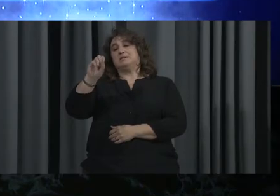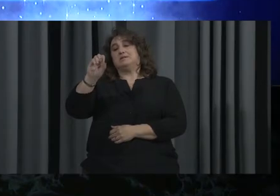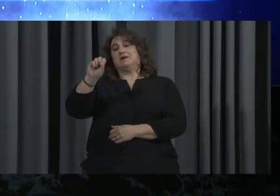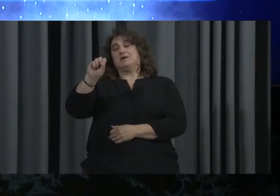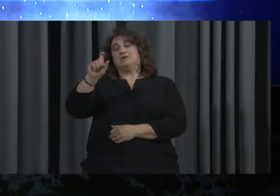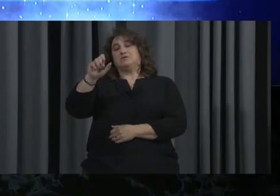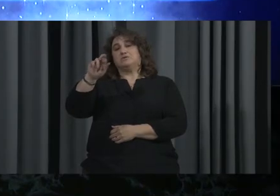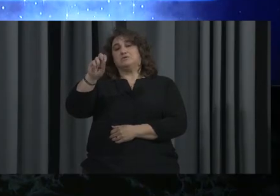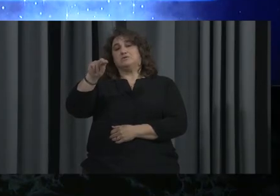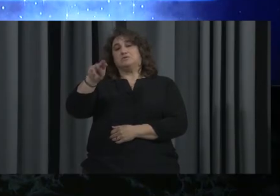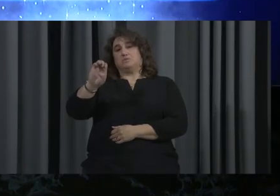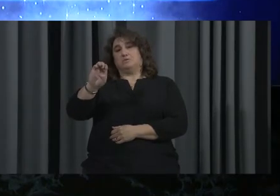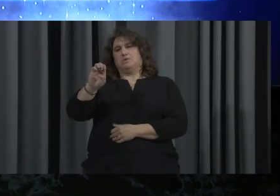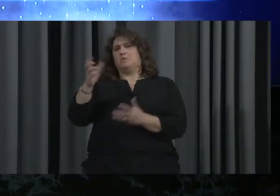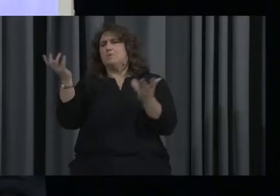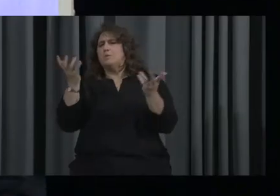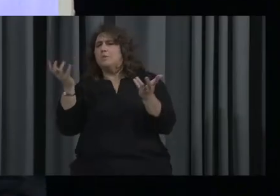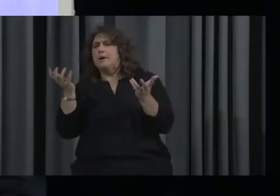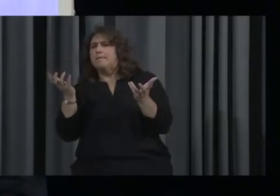Oh.